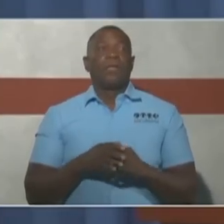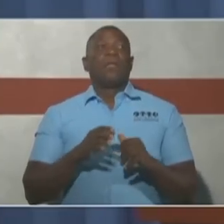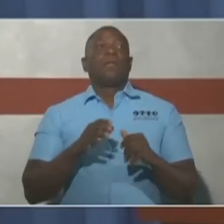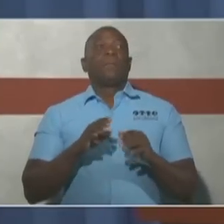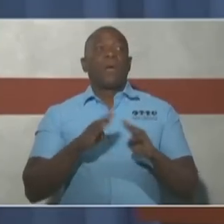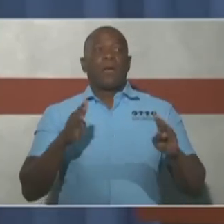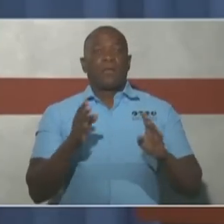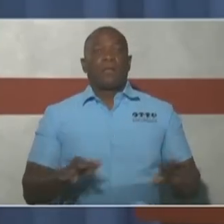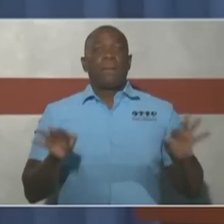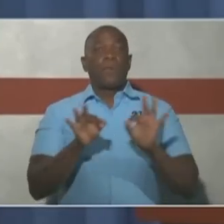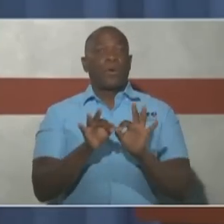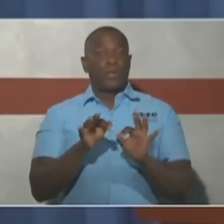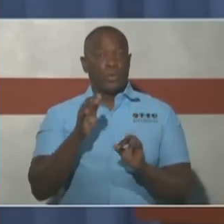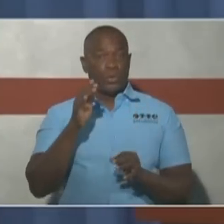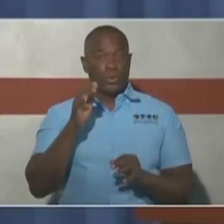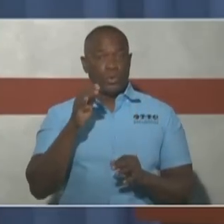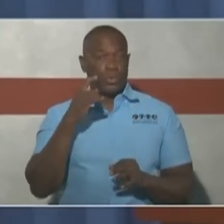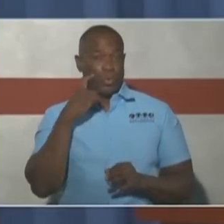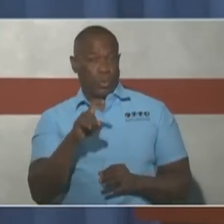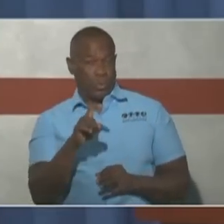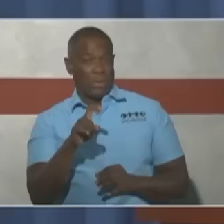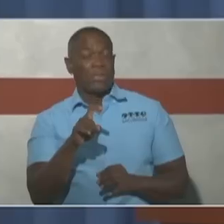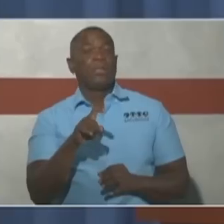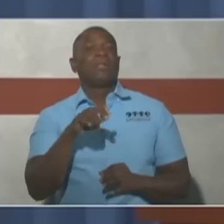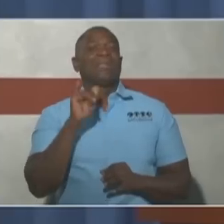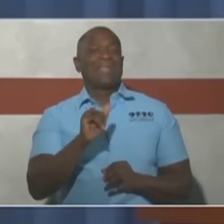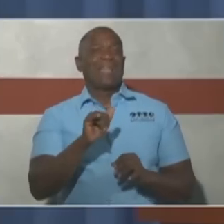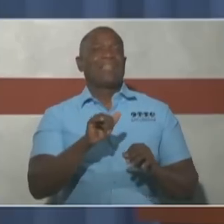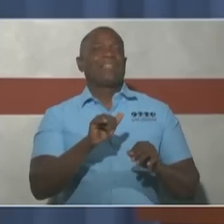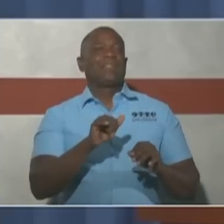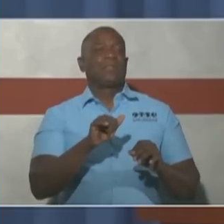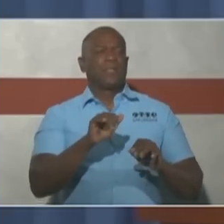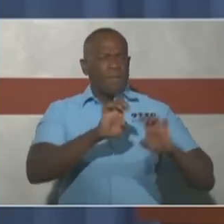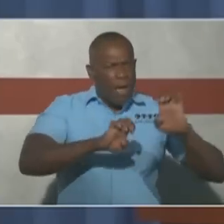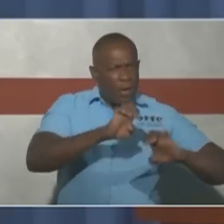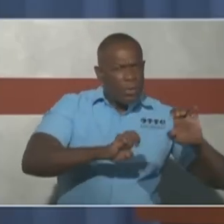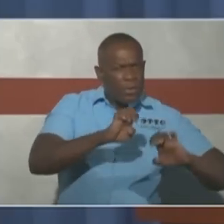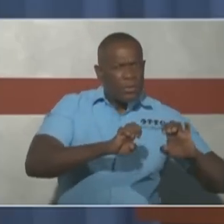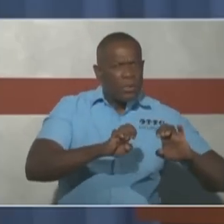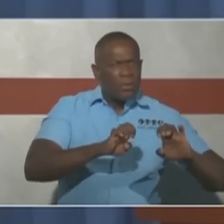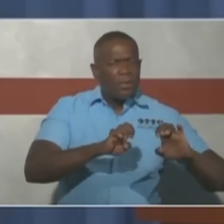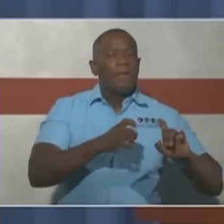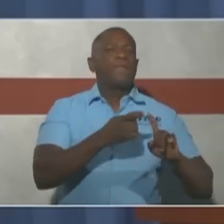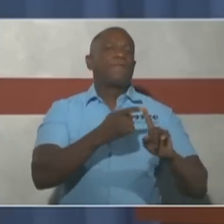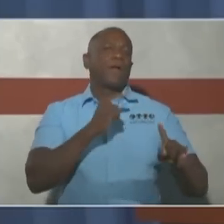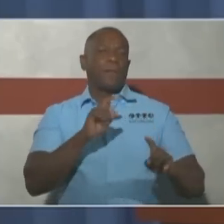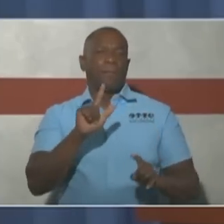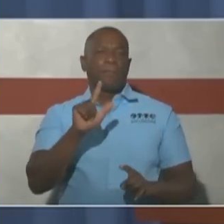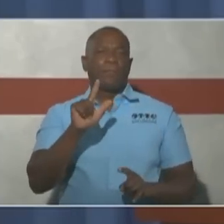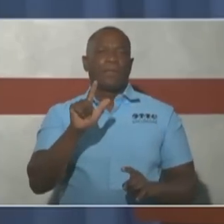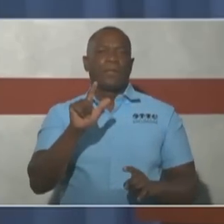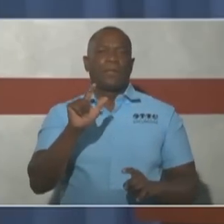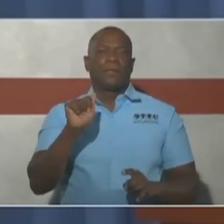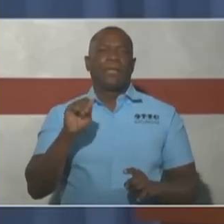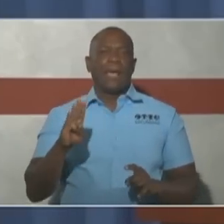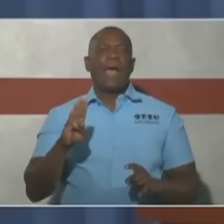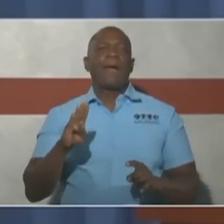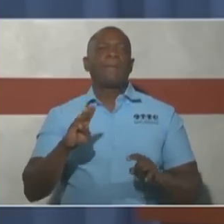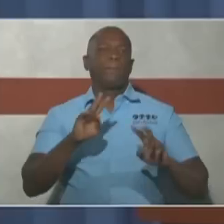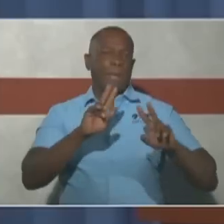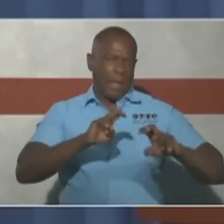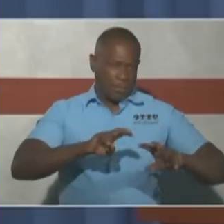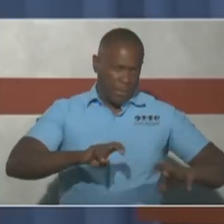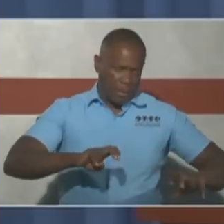various and previous infections. However, it is important to note that this assessment is based entirely